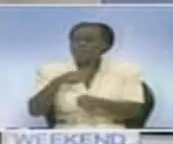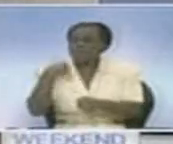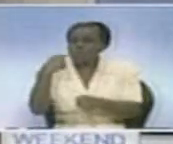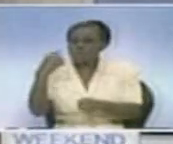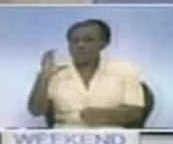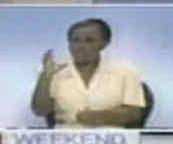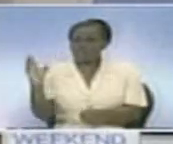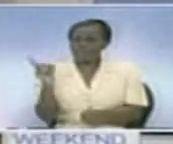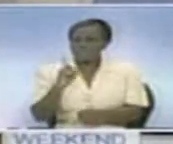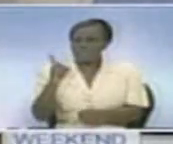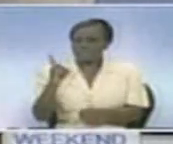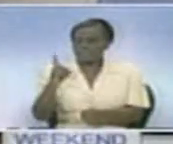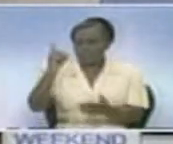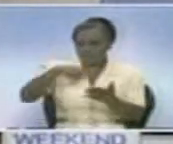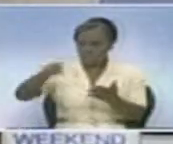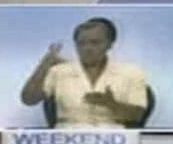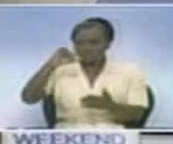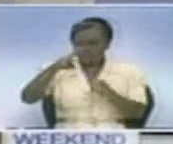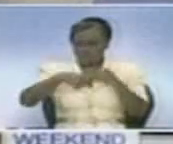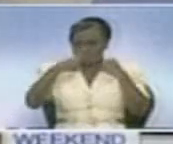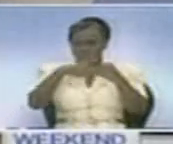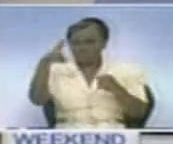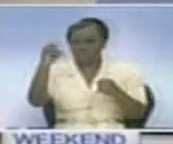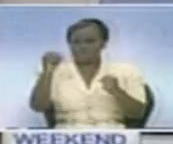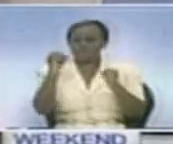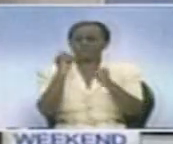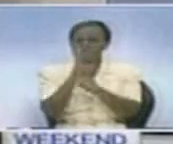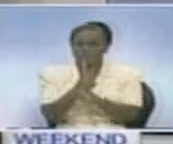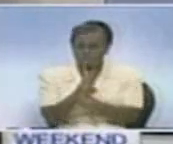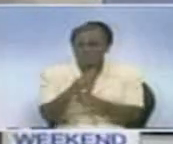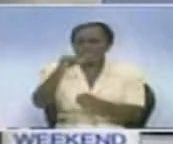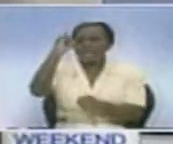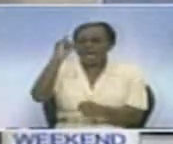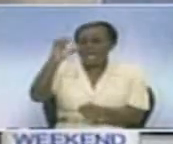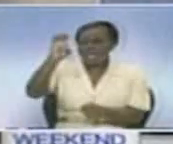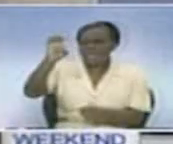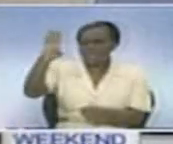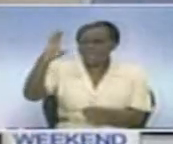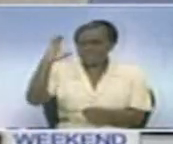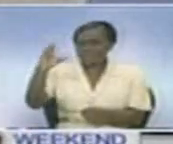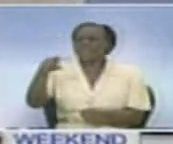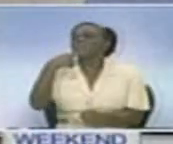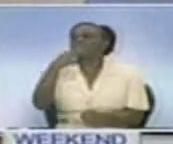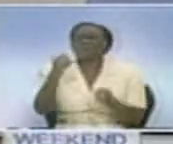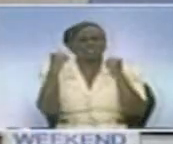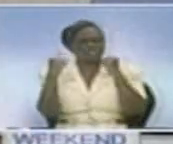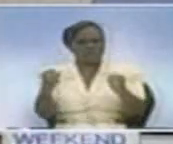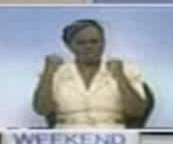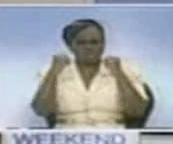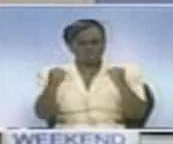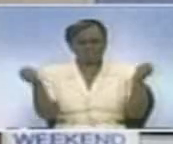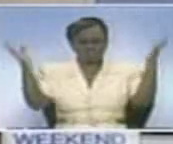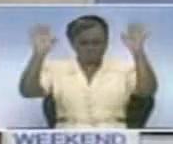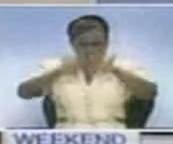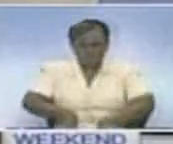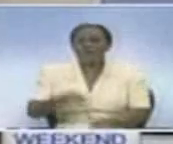approval in June of 2012. Now, on the IEBC, because Cord Coalition has been really strong in asking for the